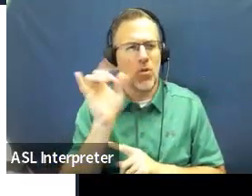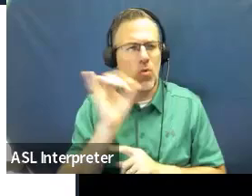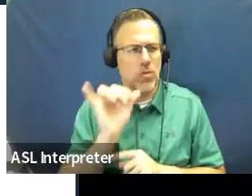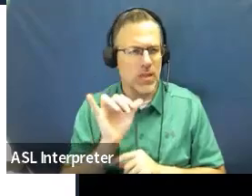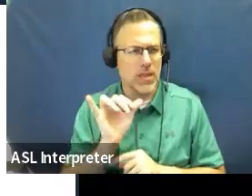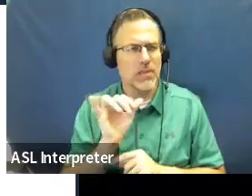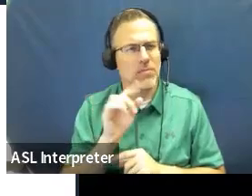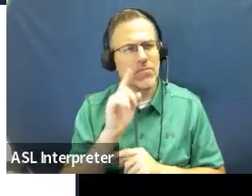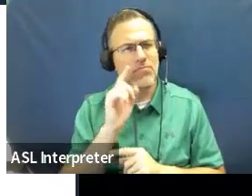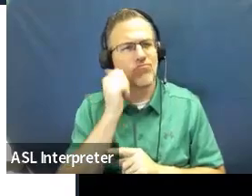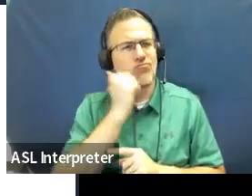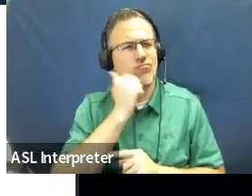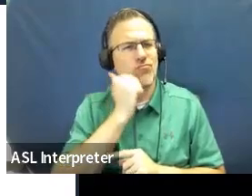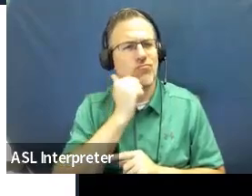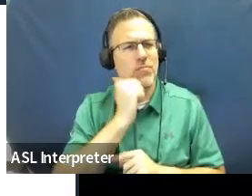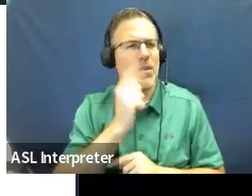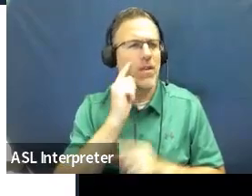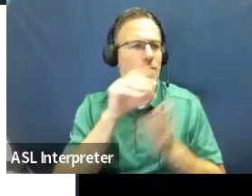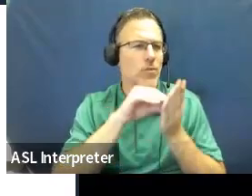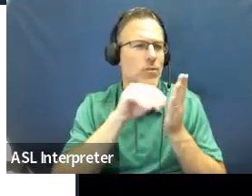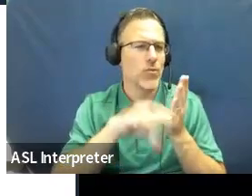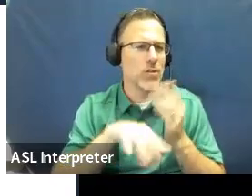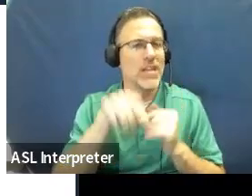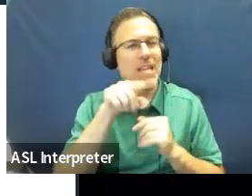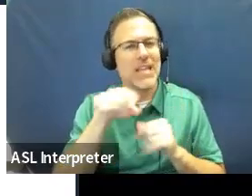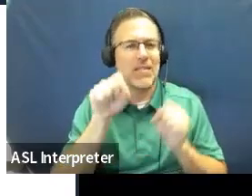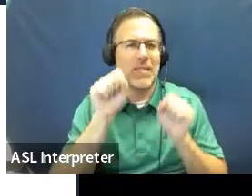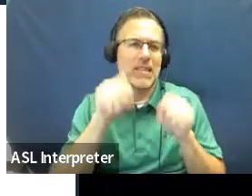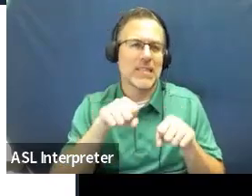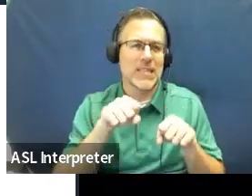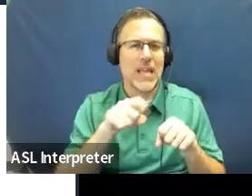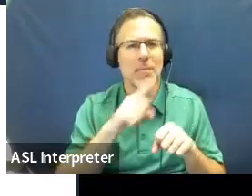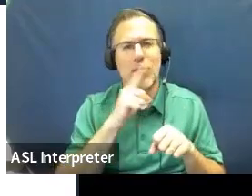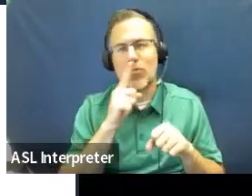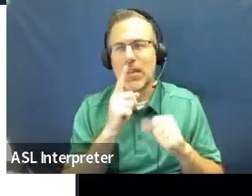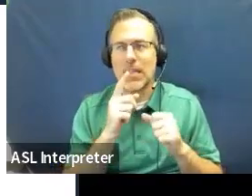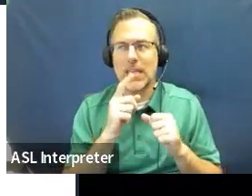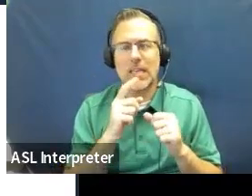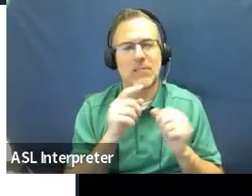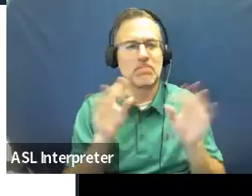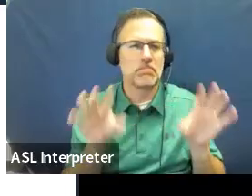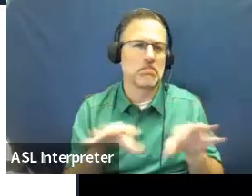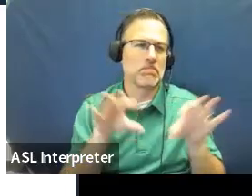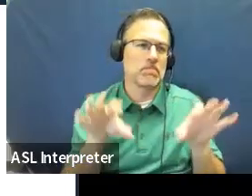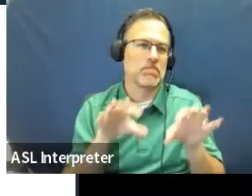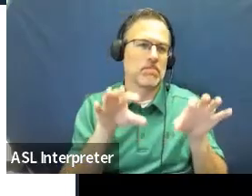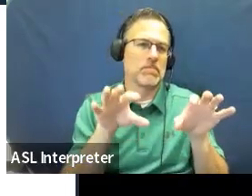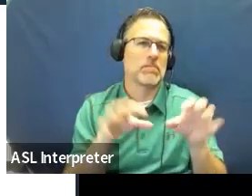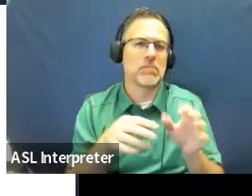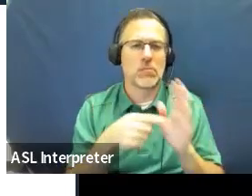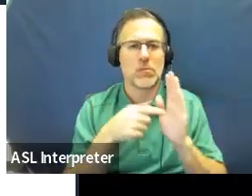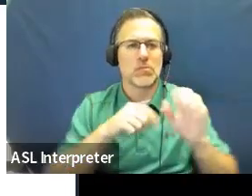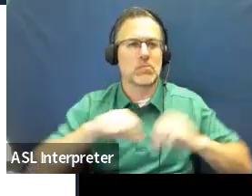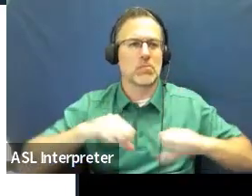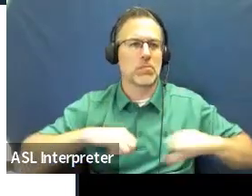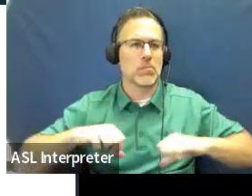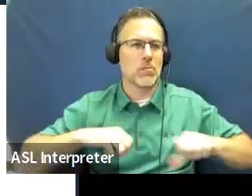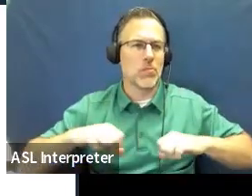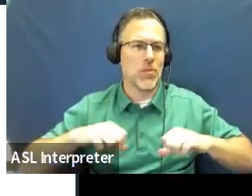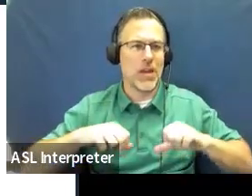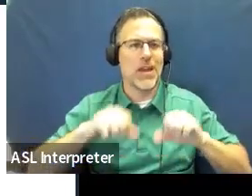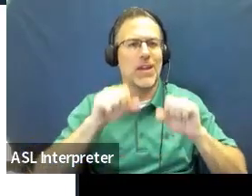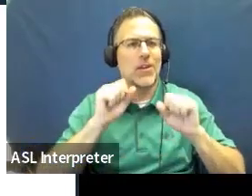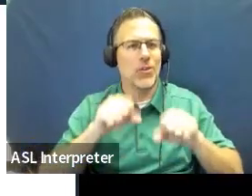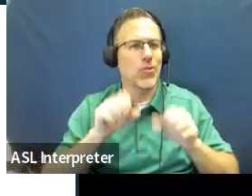more warm and fuzzy in this section, because this is the one place in the entire IEP where you get to say some